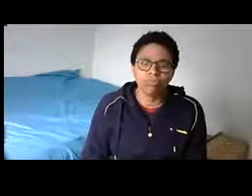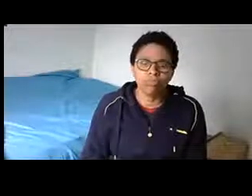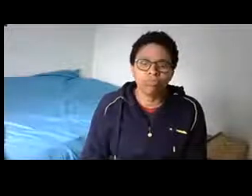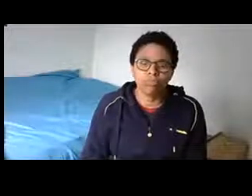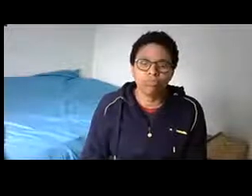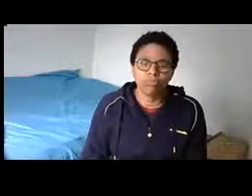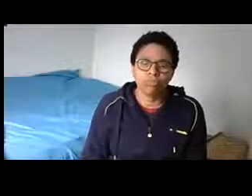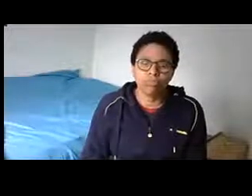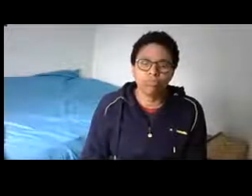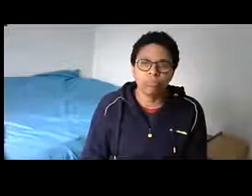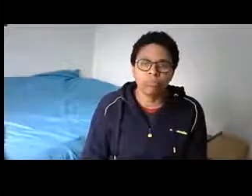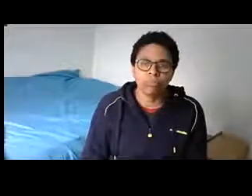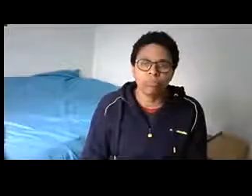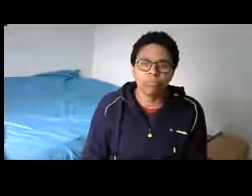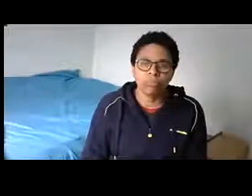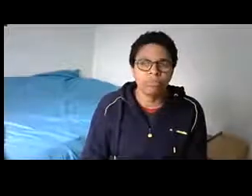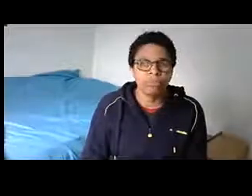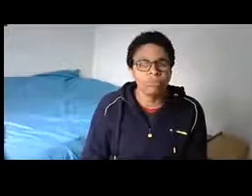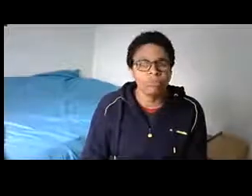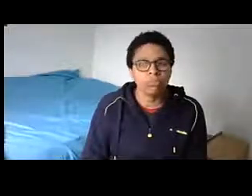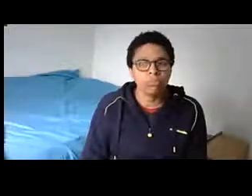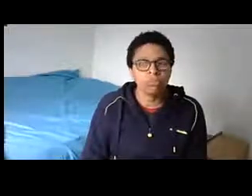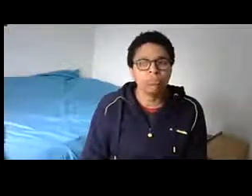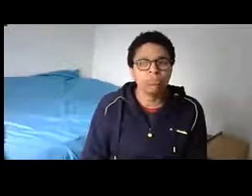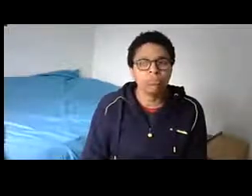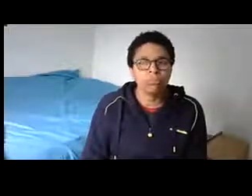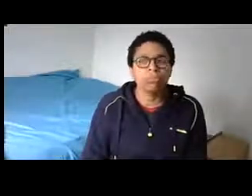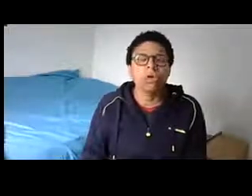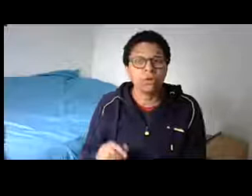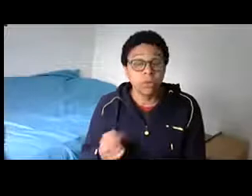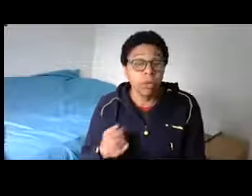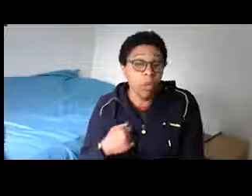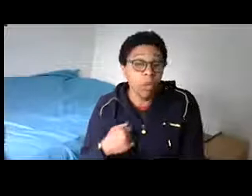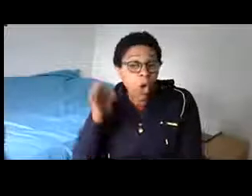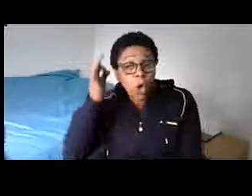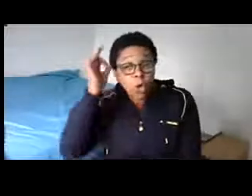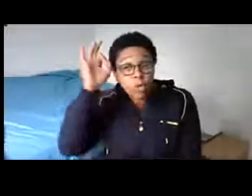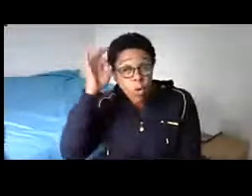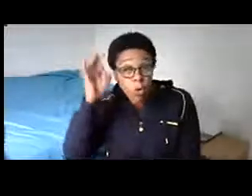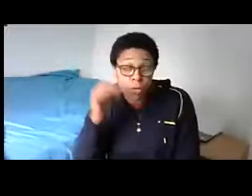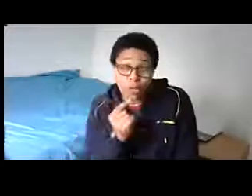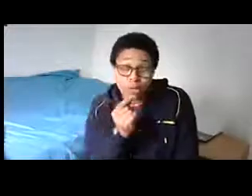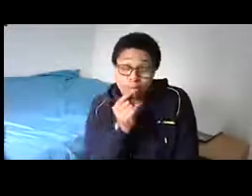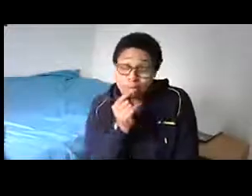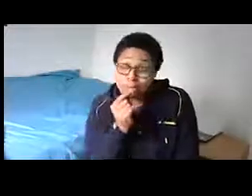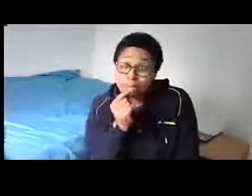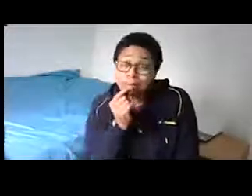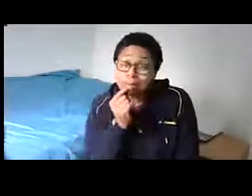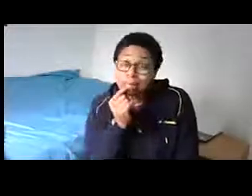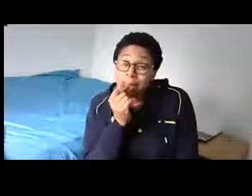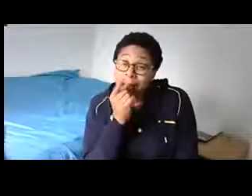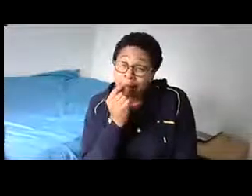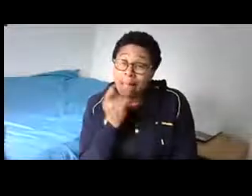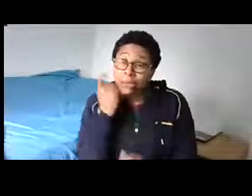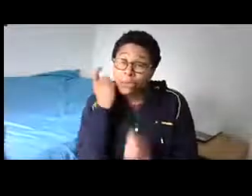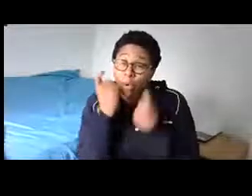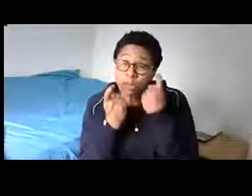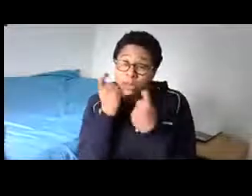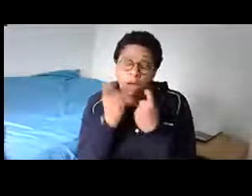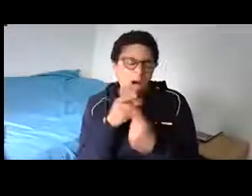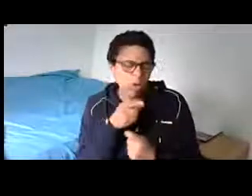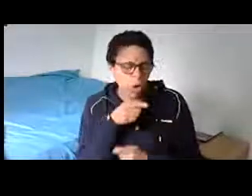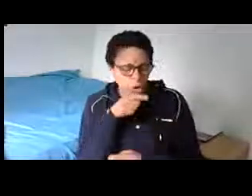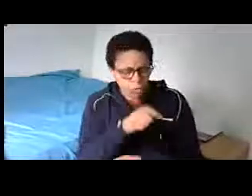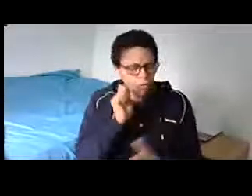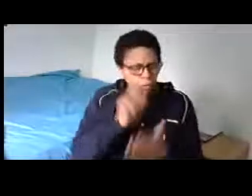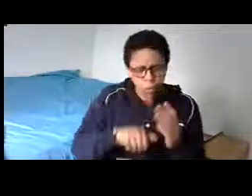basically, yeah, as I said, local authority could take into account if that could be purchased somewhere cheaper, but you just need to